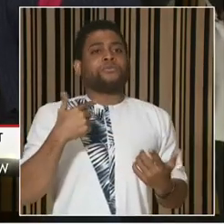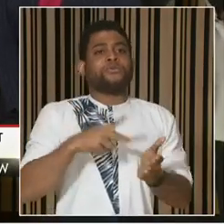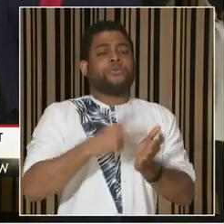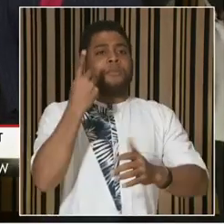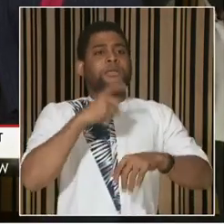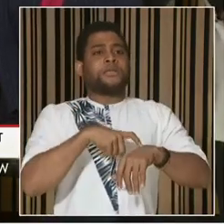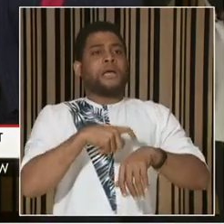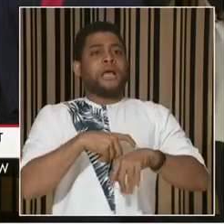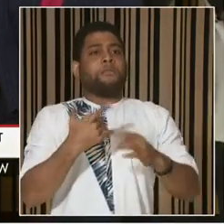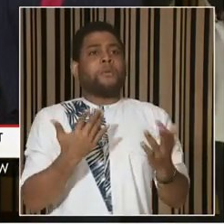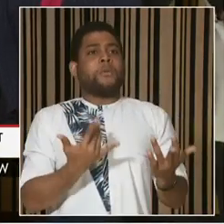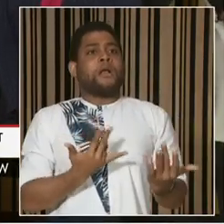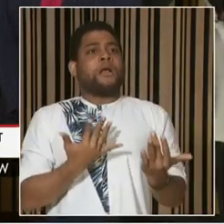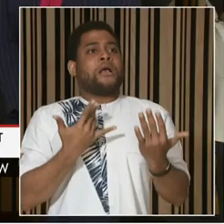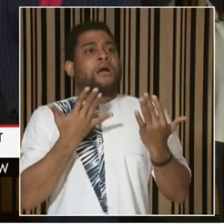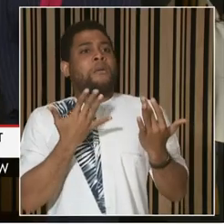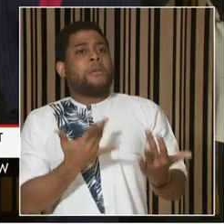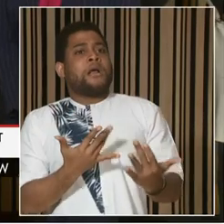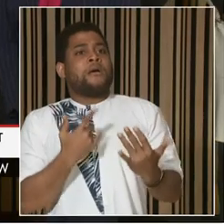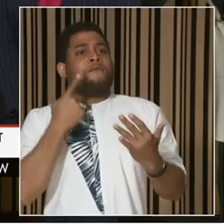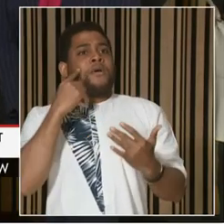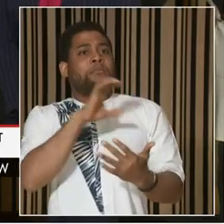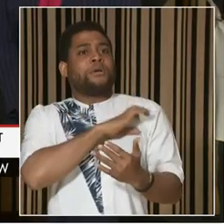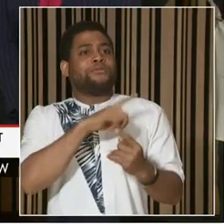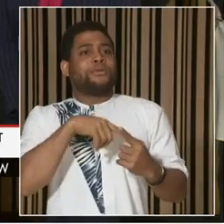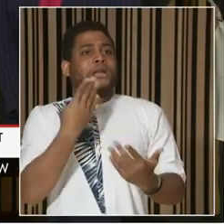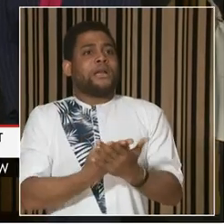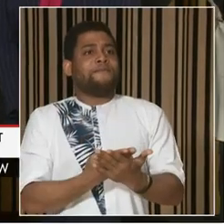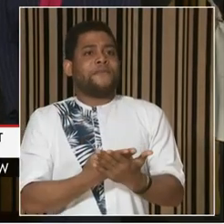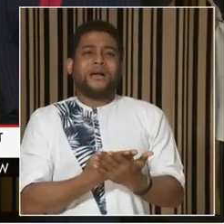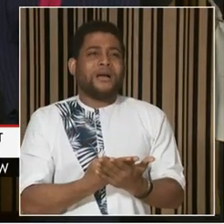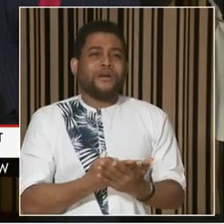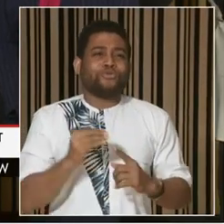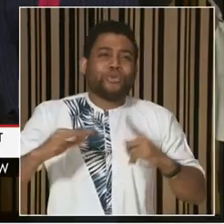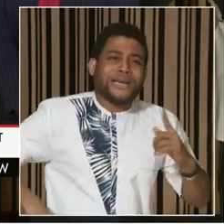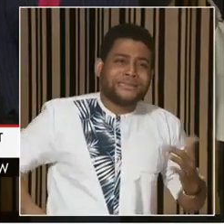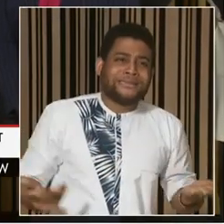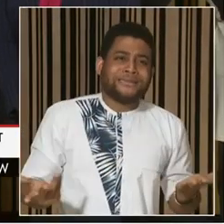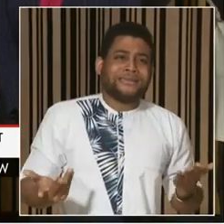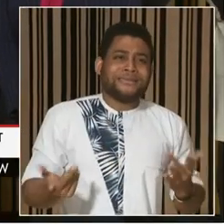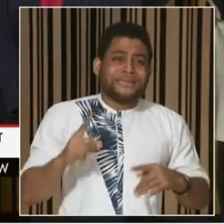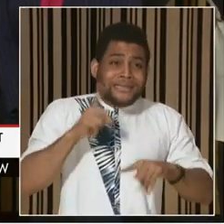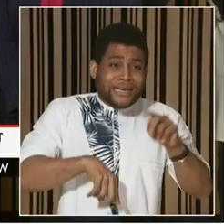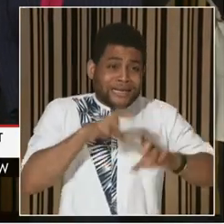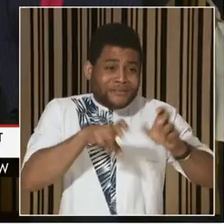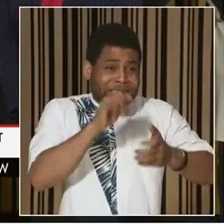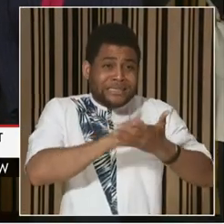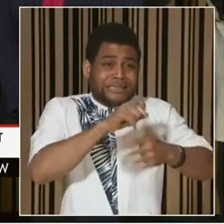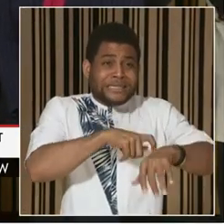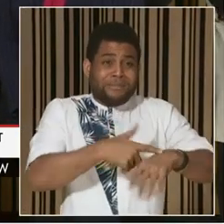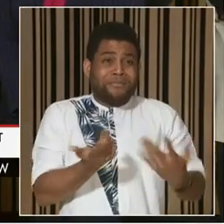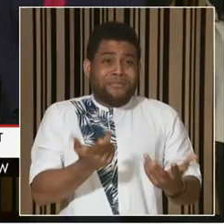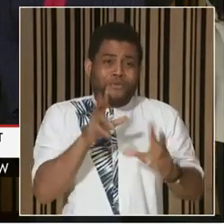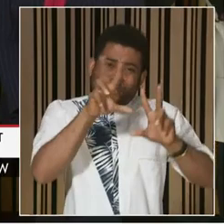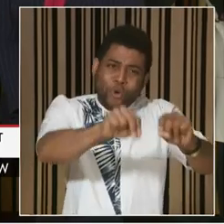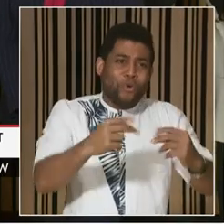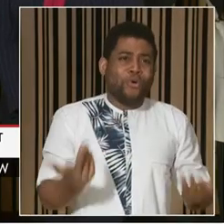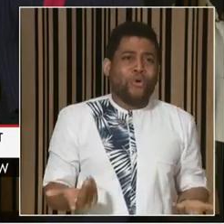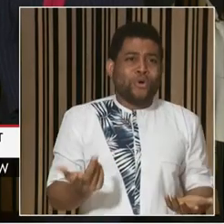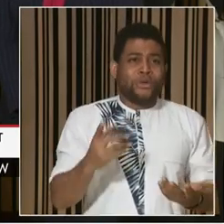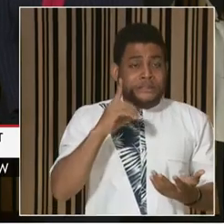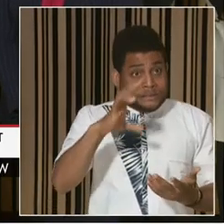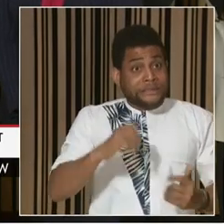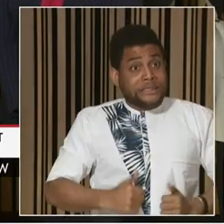police to get there. That's too late. It's too late to be investing in police. And DC residents deserve more.